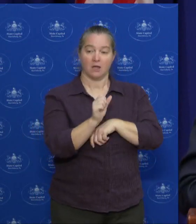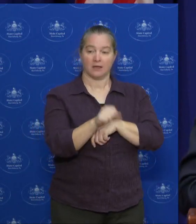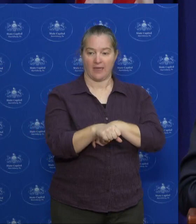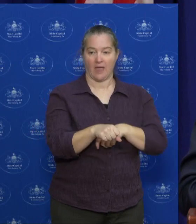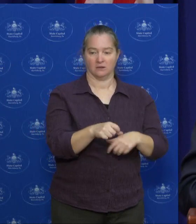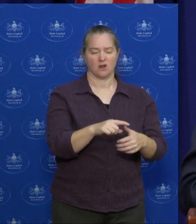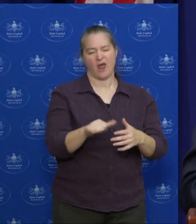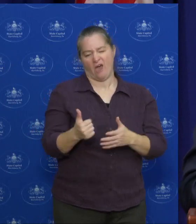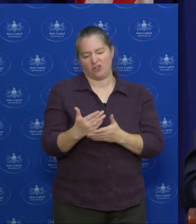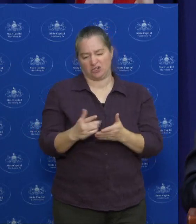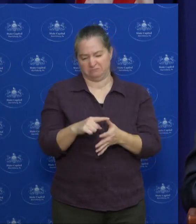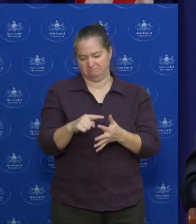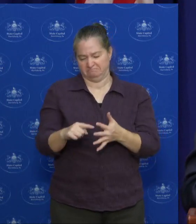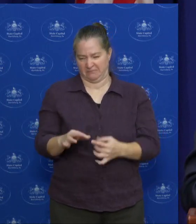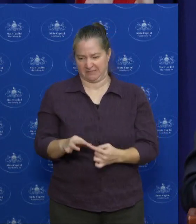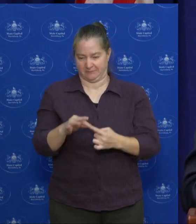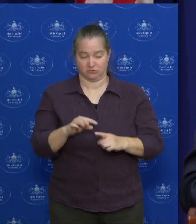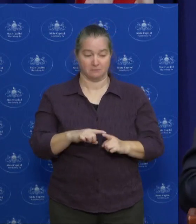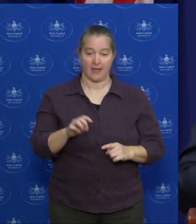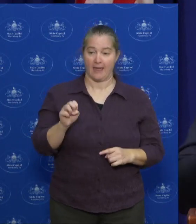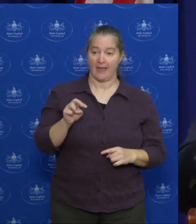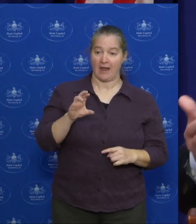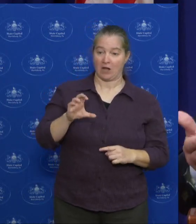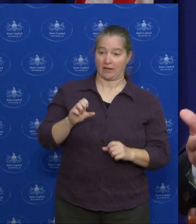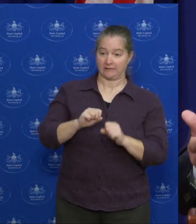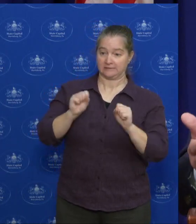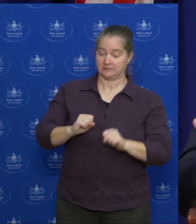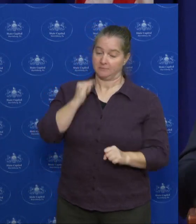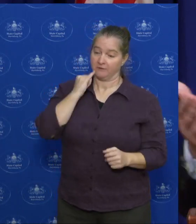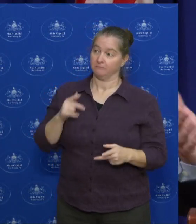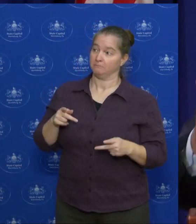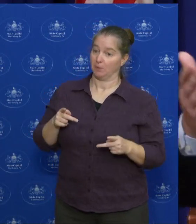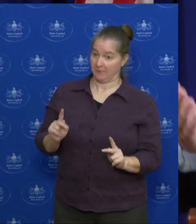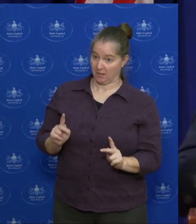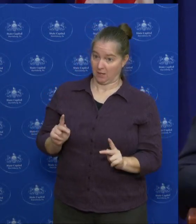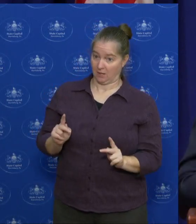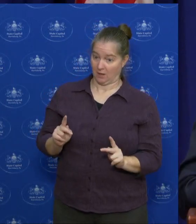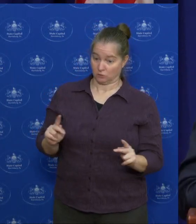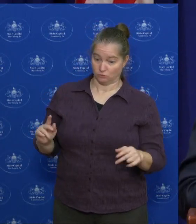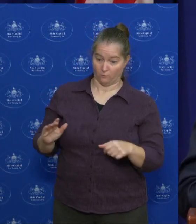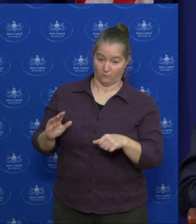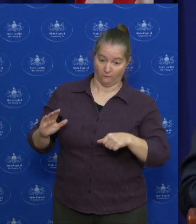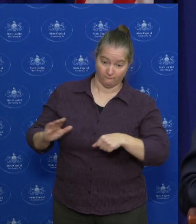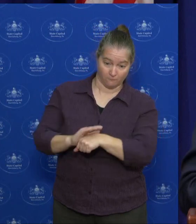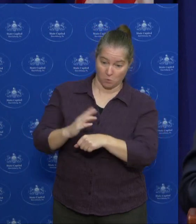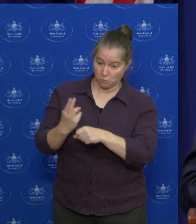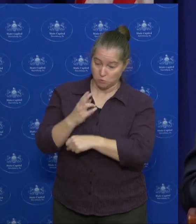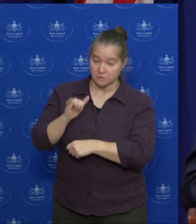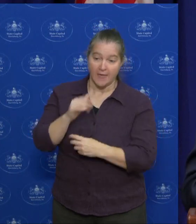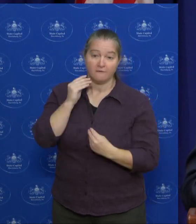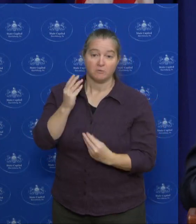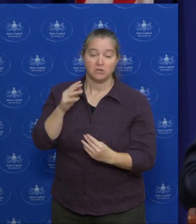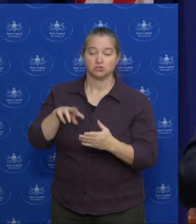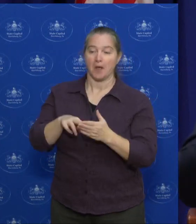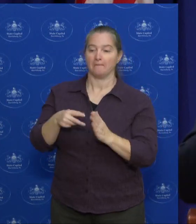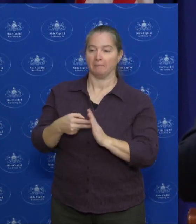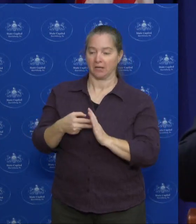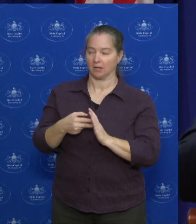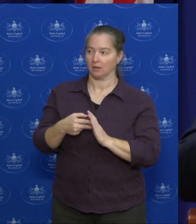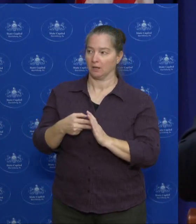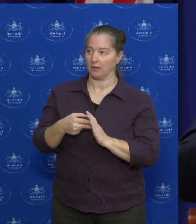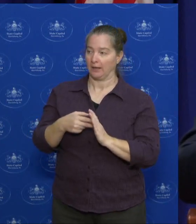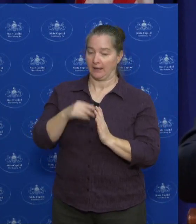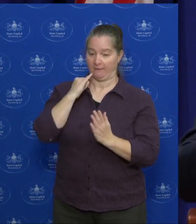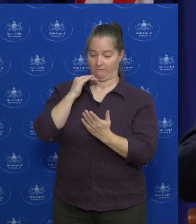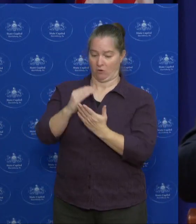minor exceptions. The ERIC system, if you're allowed to make full use of the information, would allow you, if the